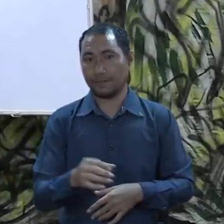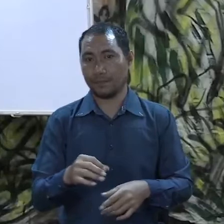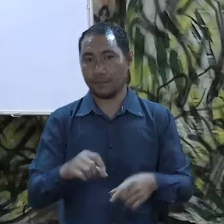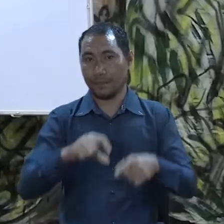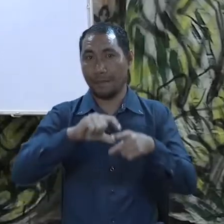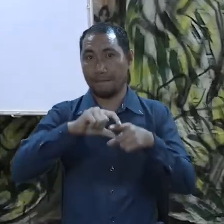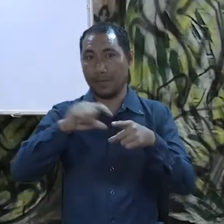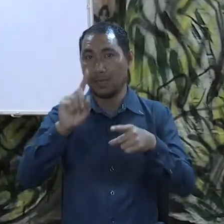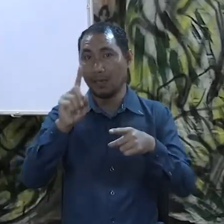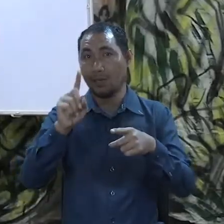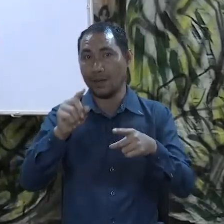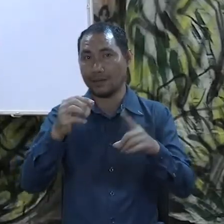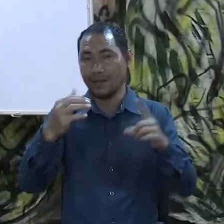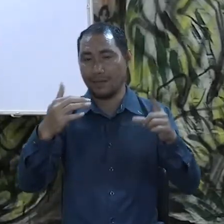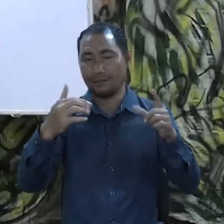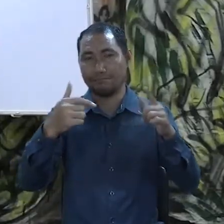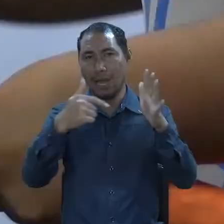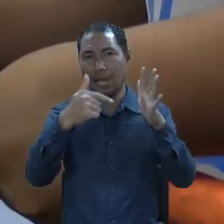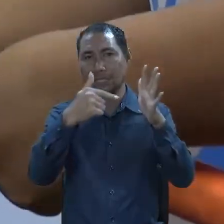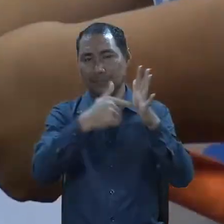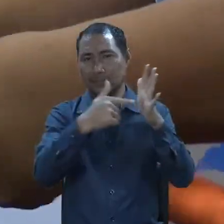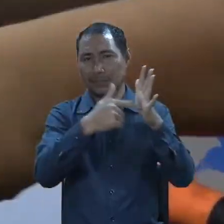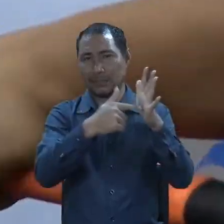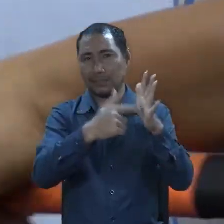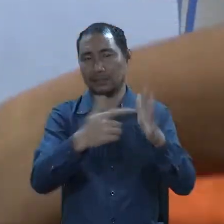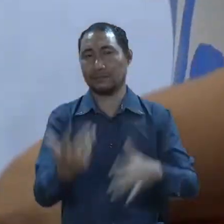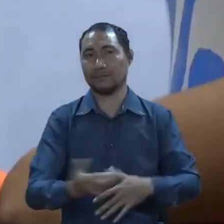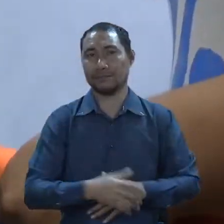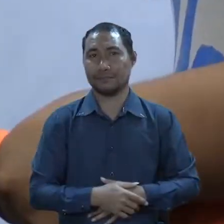because it has a metal top.